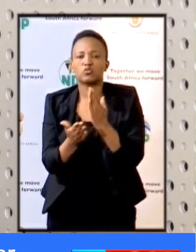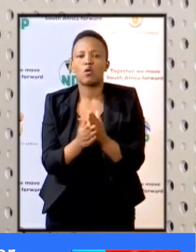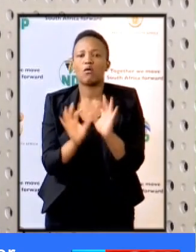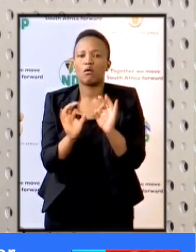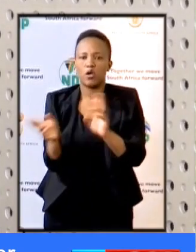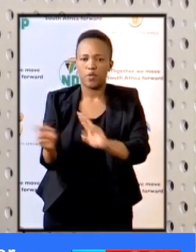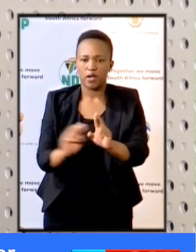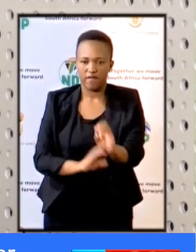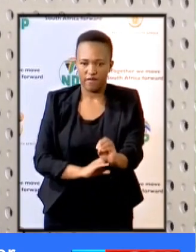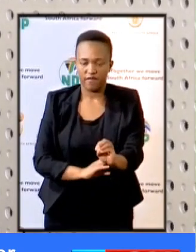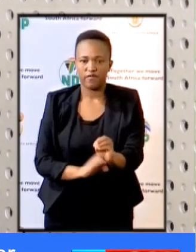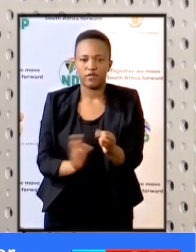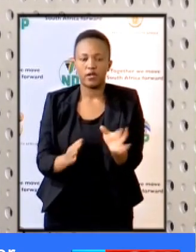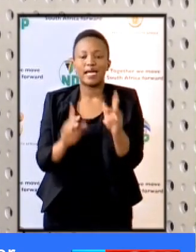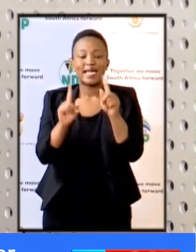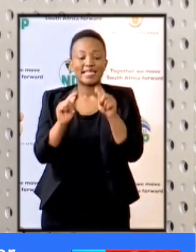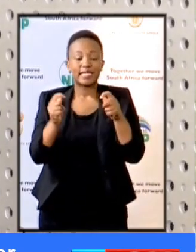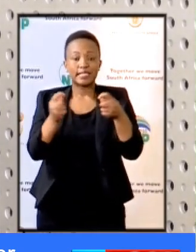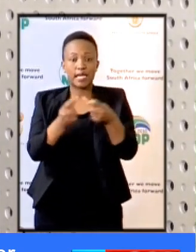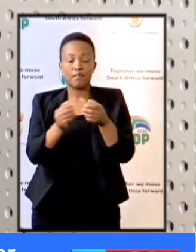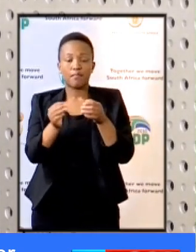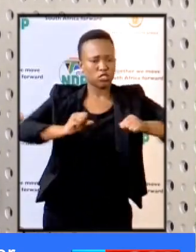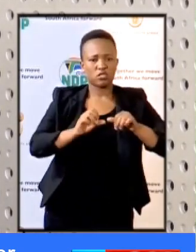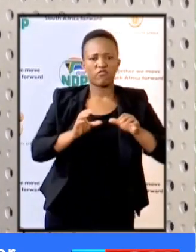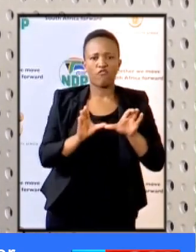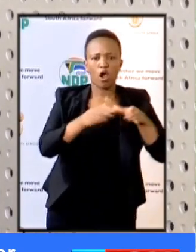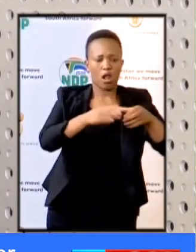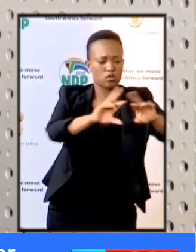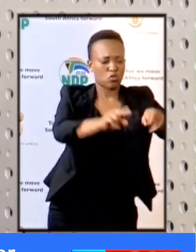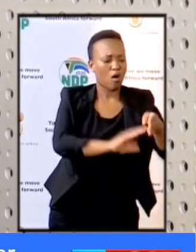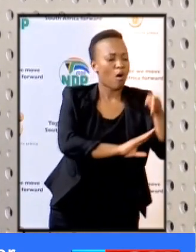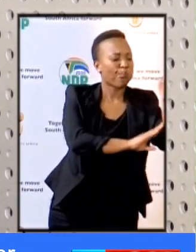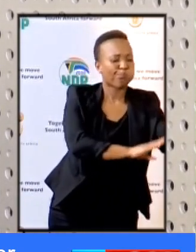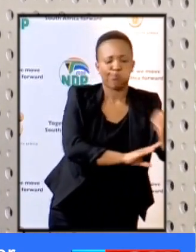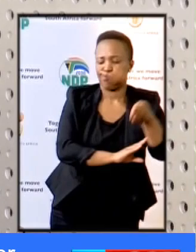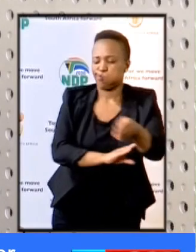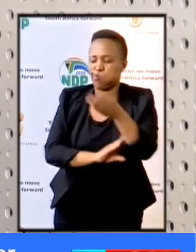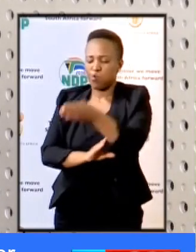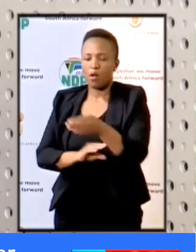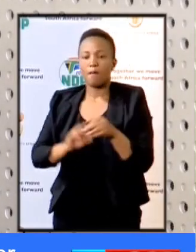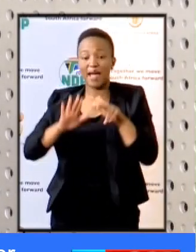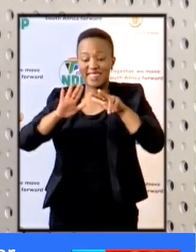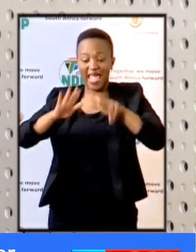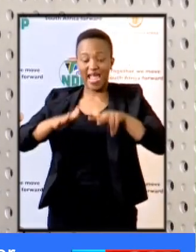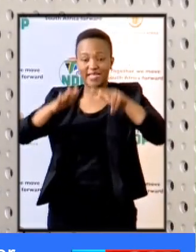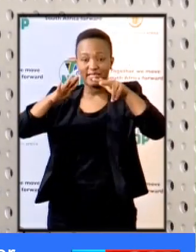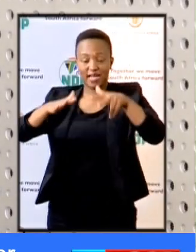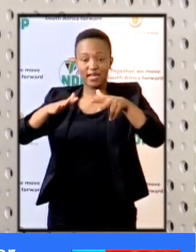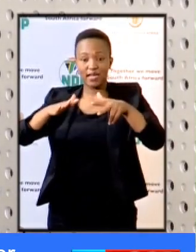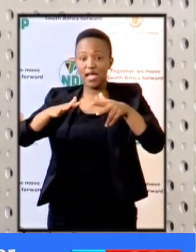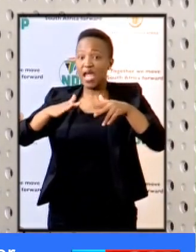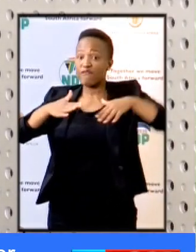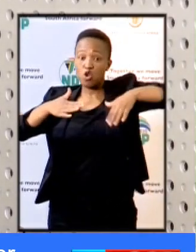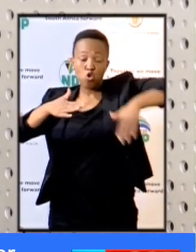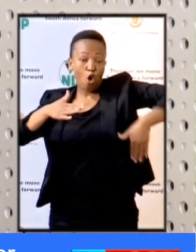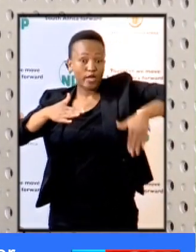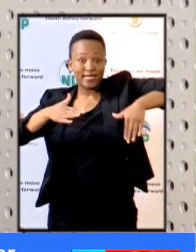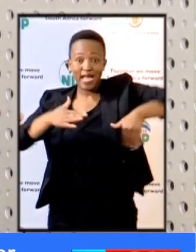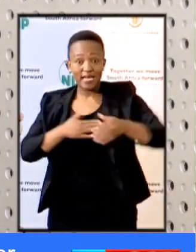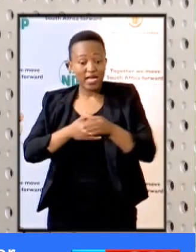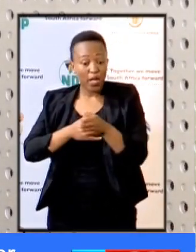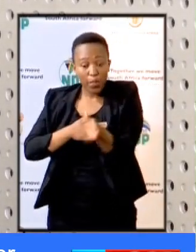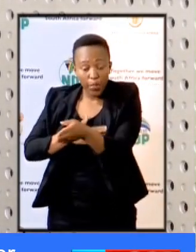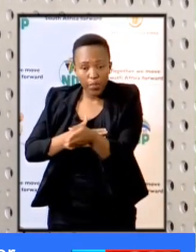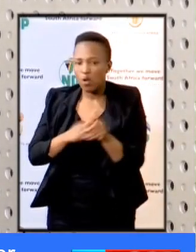the coronavirus control team ifuna even by the 18th. So masingazi nalelo box nomhawule ngeke sivunyelwe futhi ukuvula ikolo.